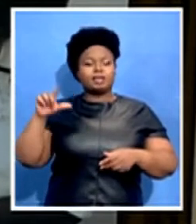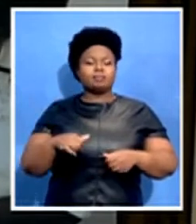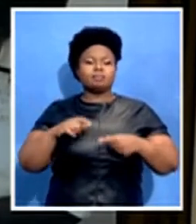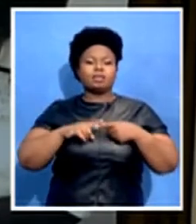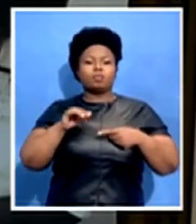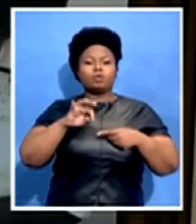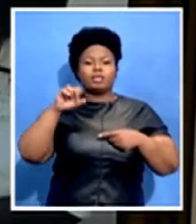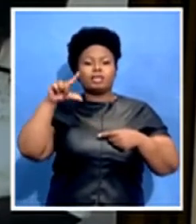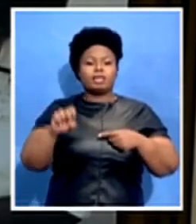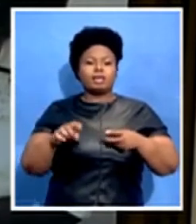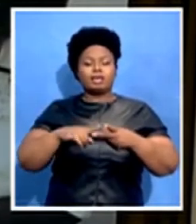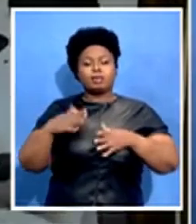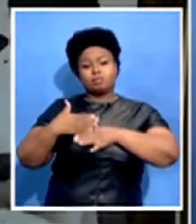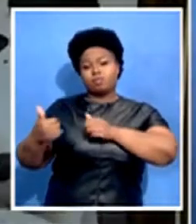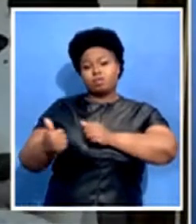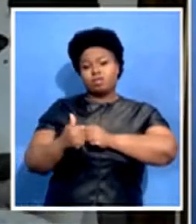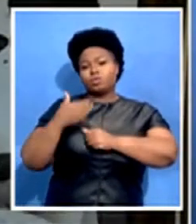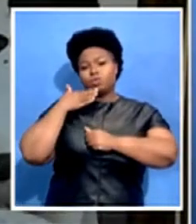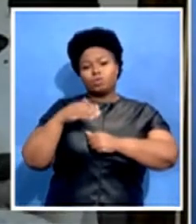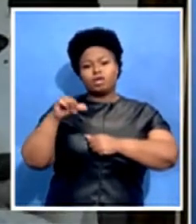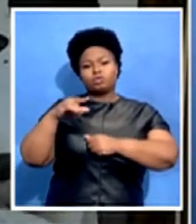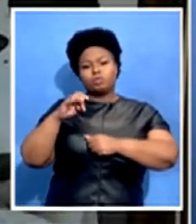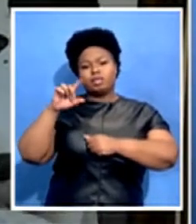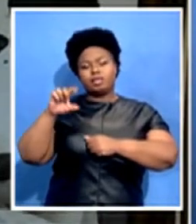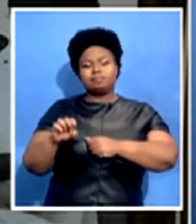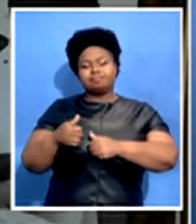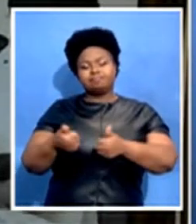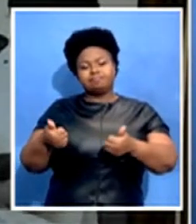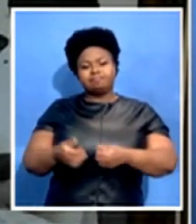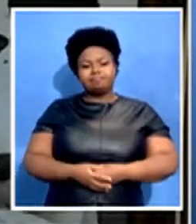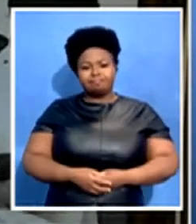Vaccination, it's back to you. Thank you very much, Abongile. On to a different story.